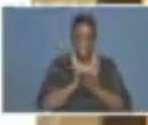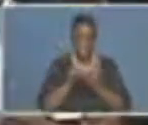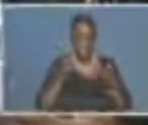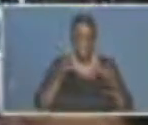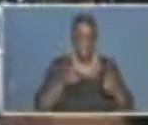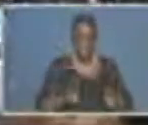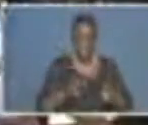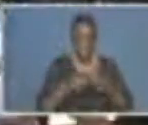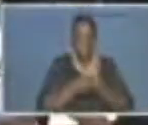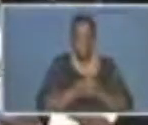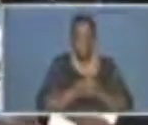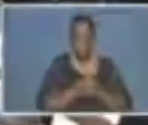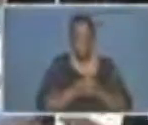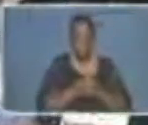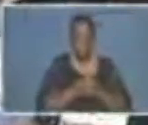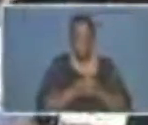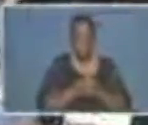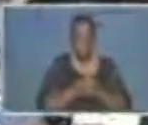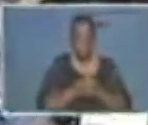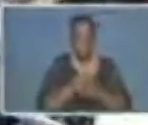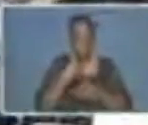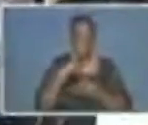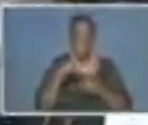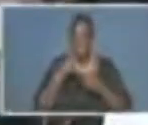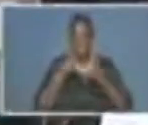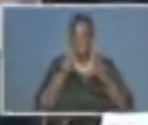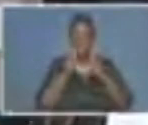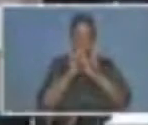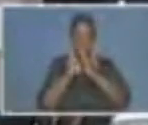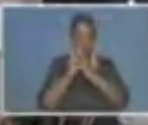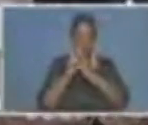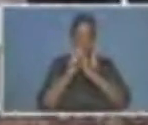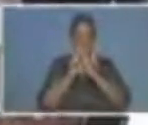economies. And once the conference comes to an end,